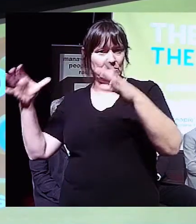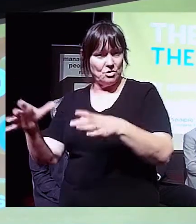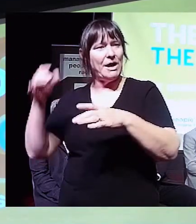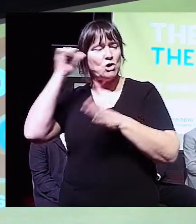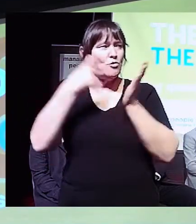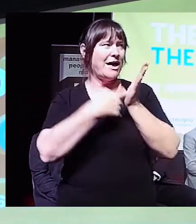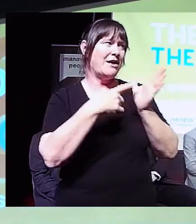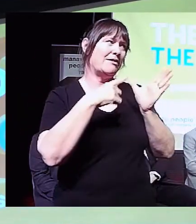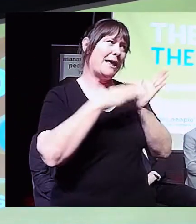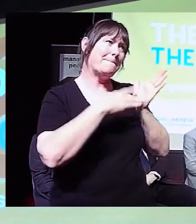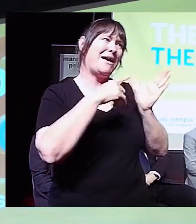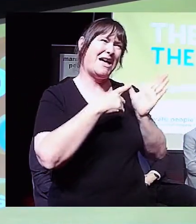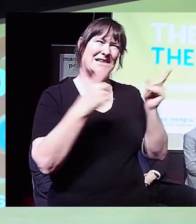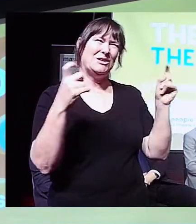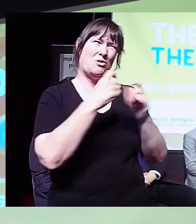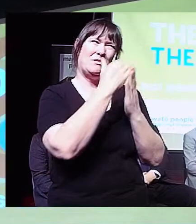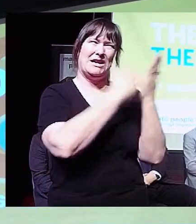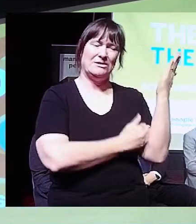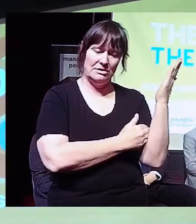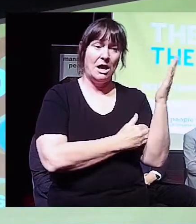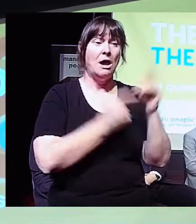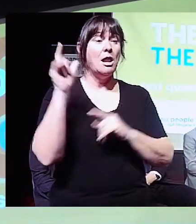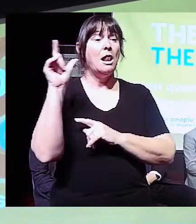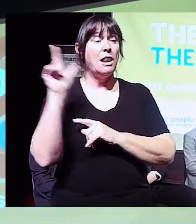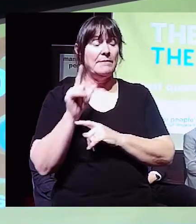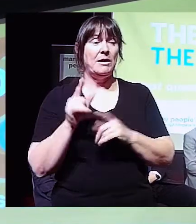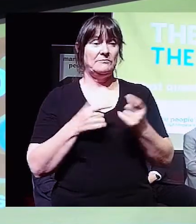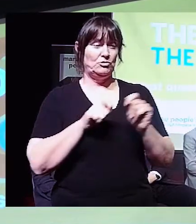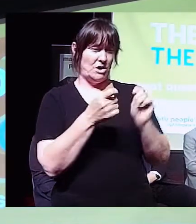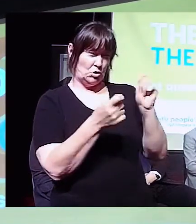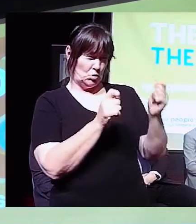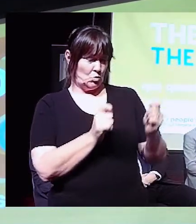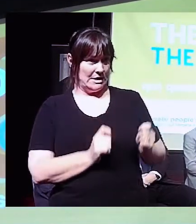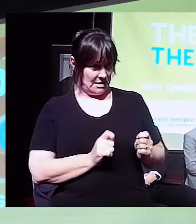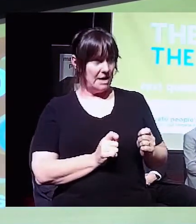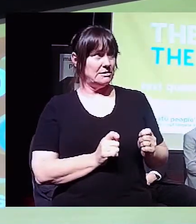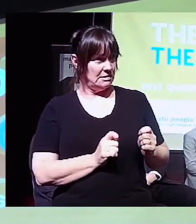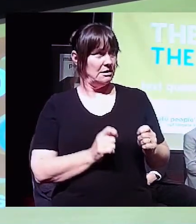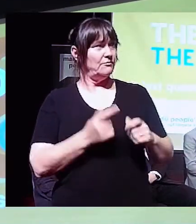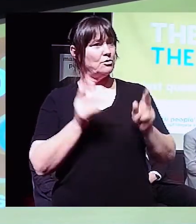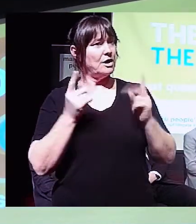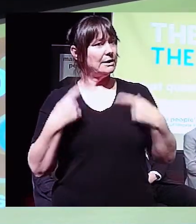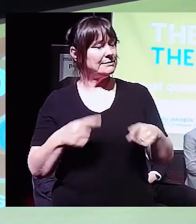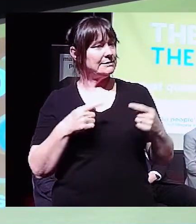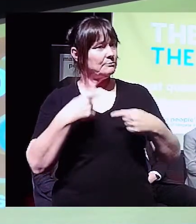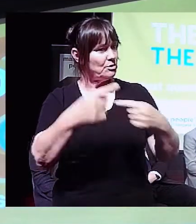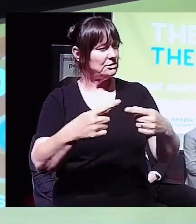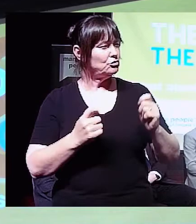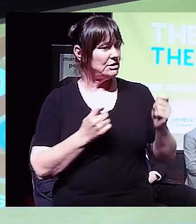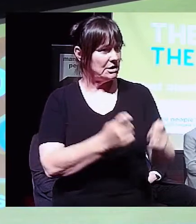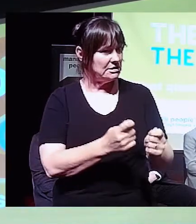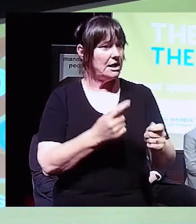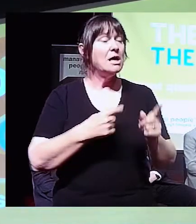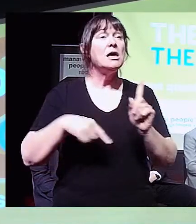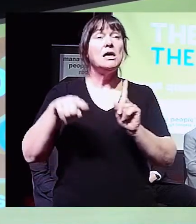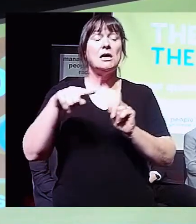is sought to tweak that over the last 3 years, so there is some actual movement in terms of the consenting process. What we've also done is progressed a